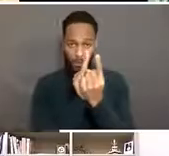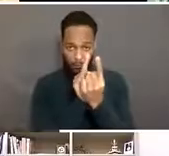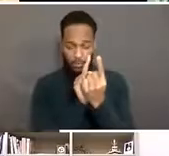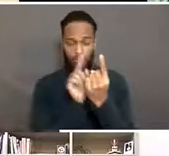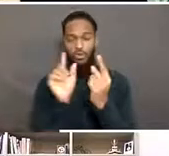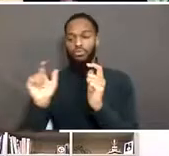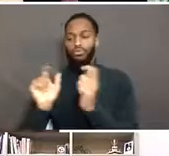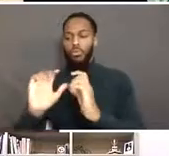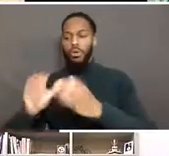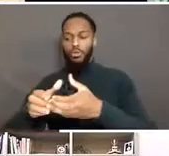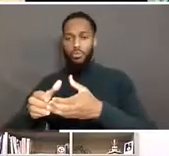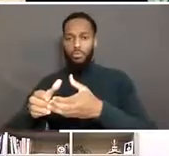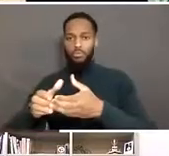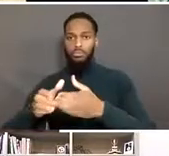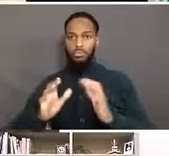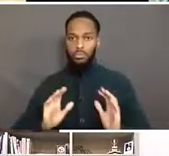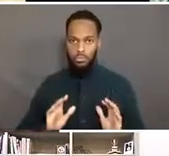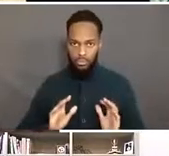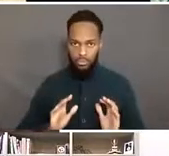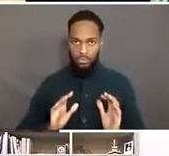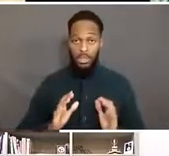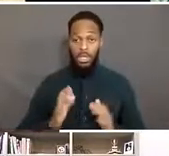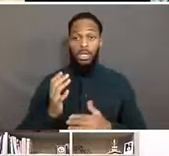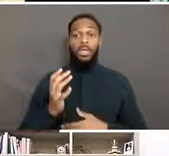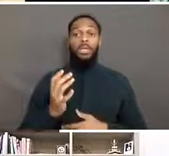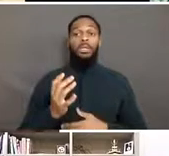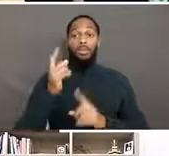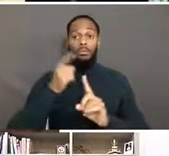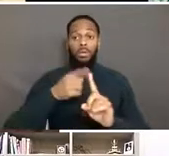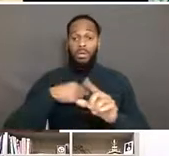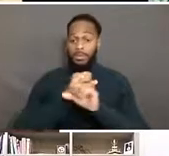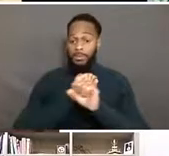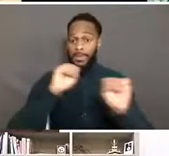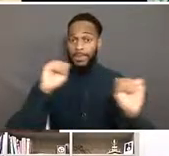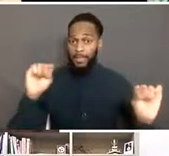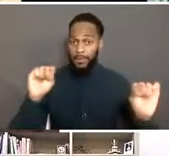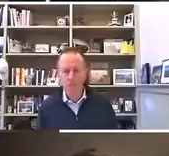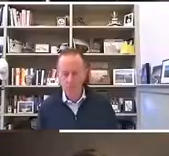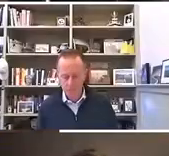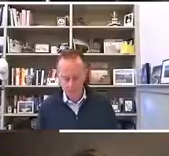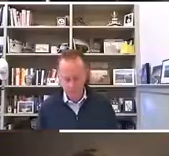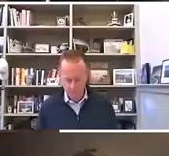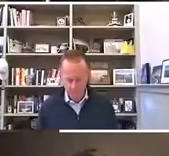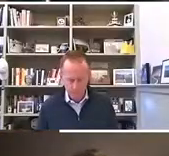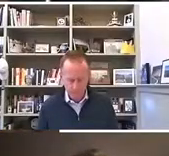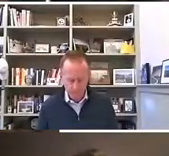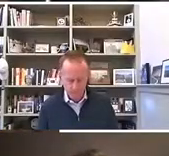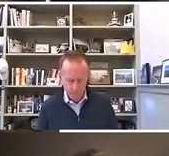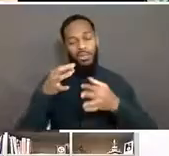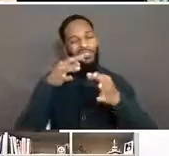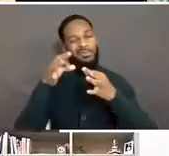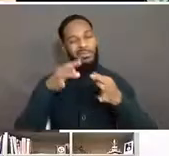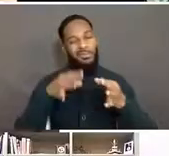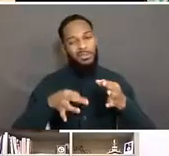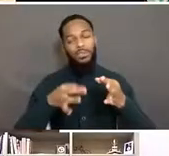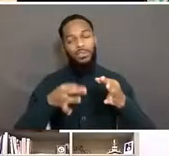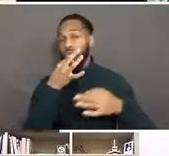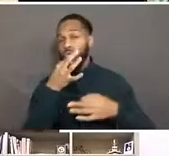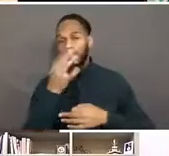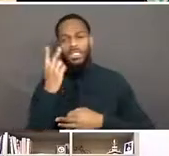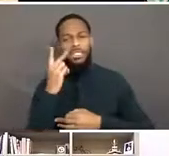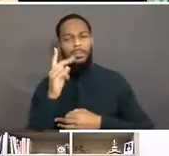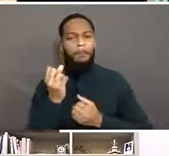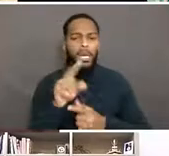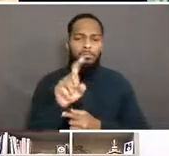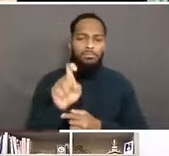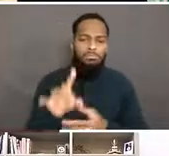so, we do anticipate in the very near future having the details that folks are asking for here. I'll share,